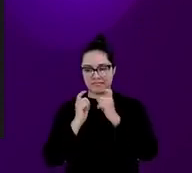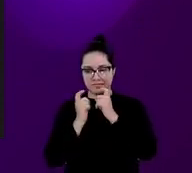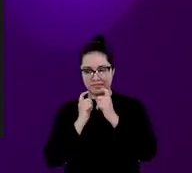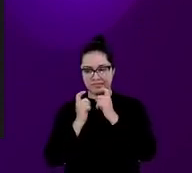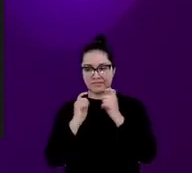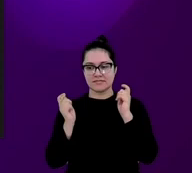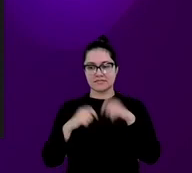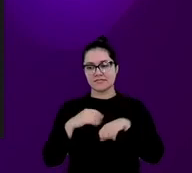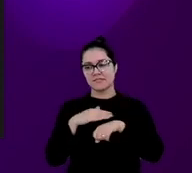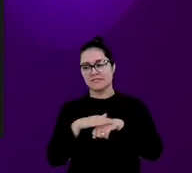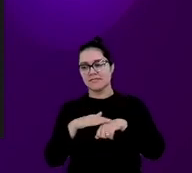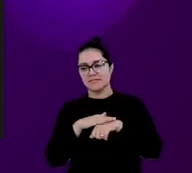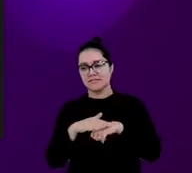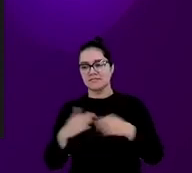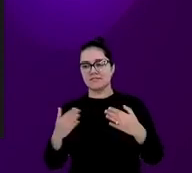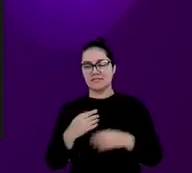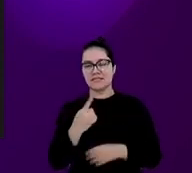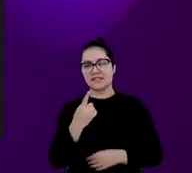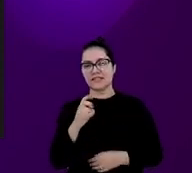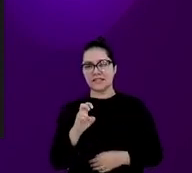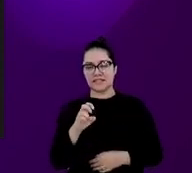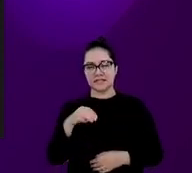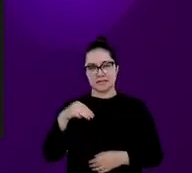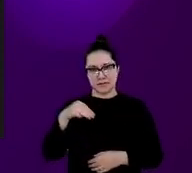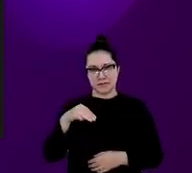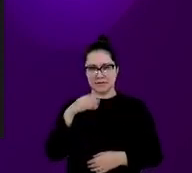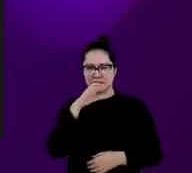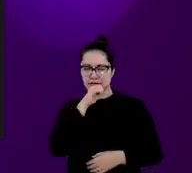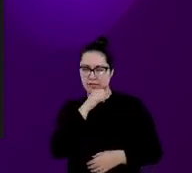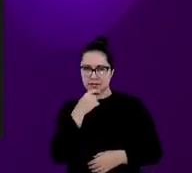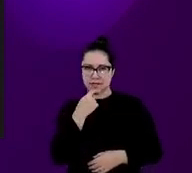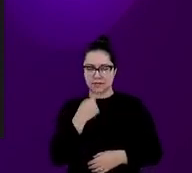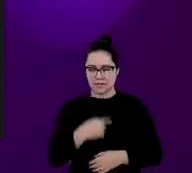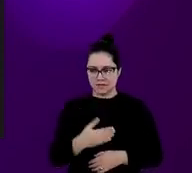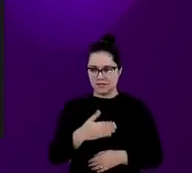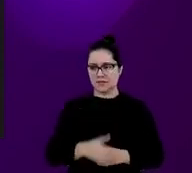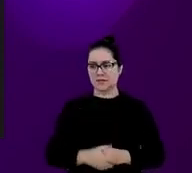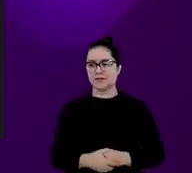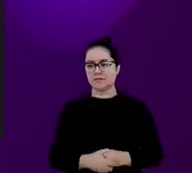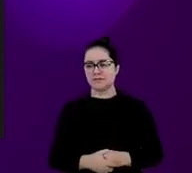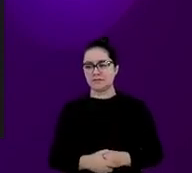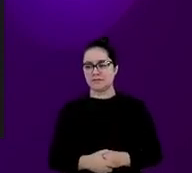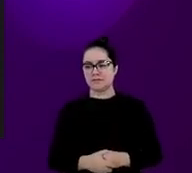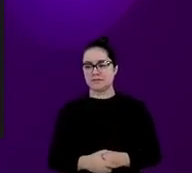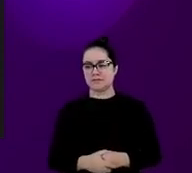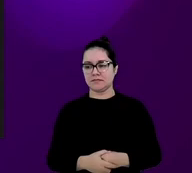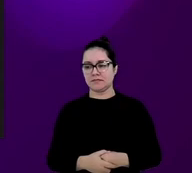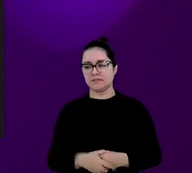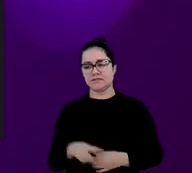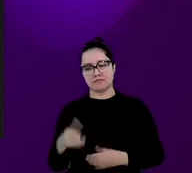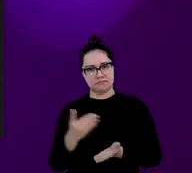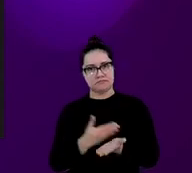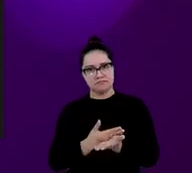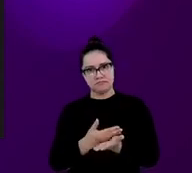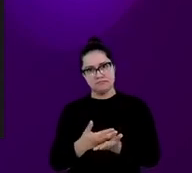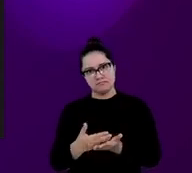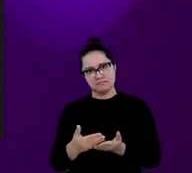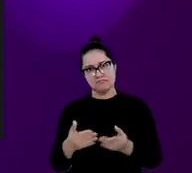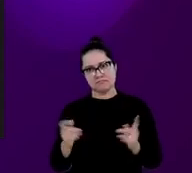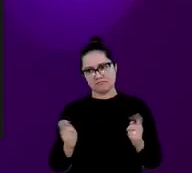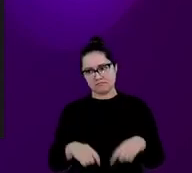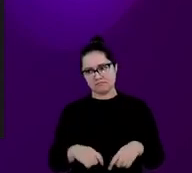minutes. Mike, would you like to, Mike or Paulo, would you like to start with some